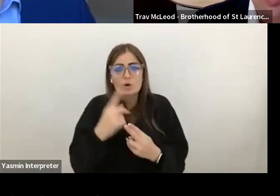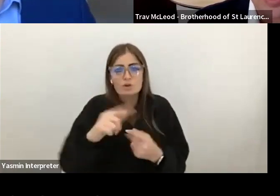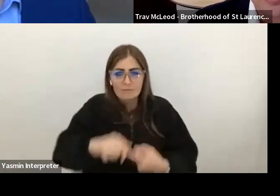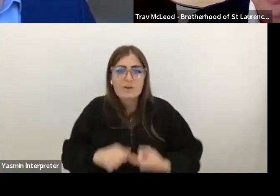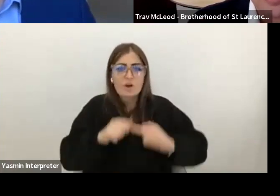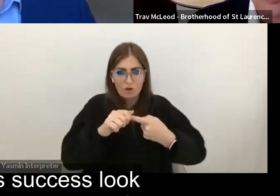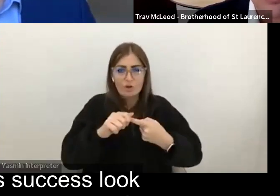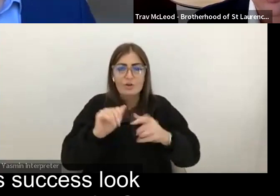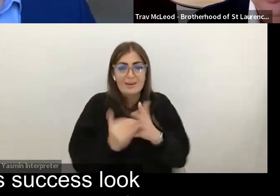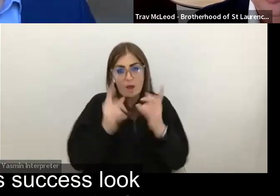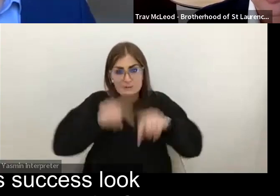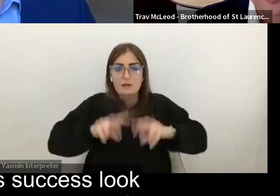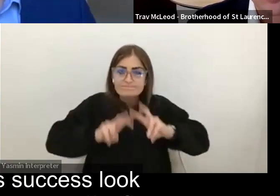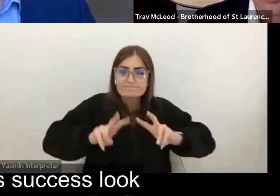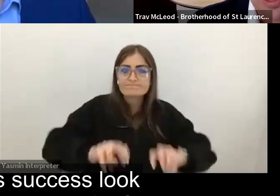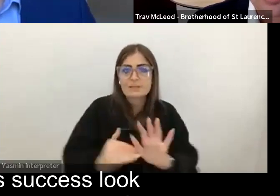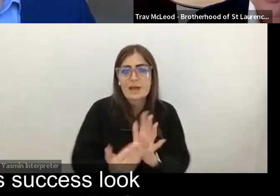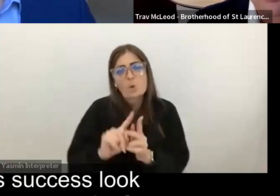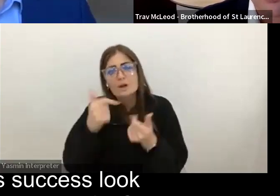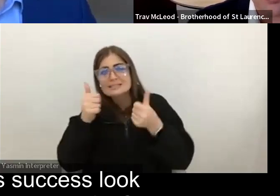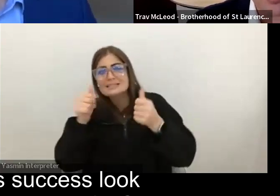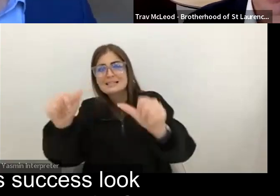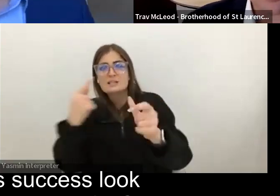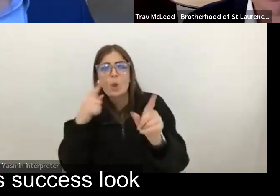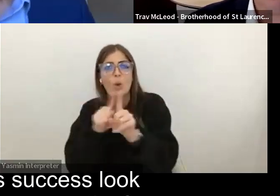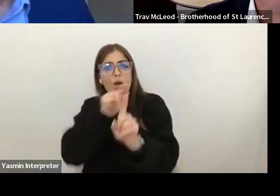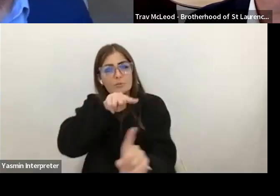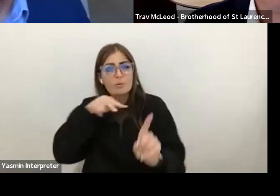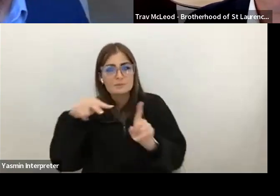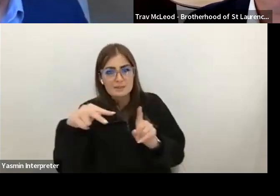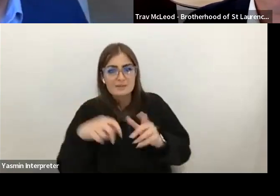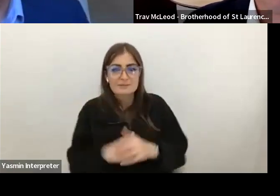is underway, and what does success look like from your perspective?